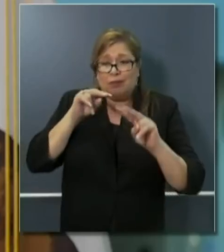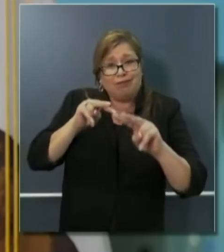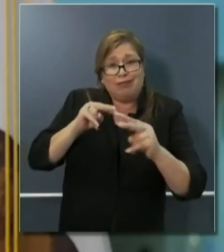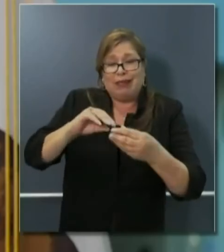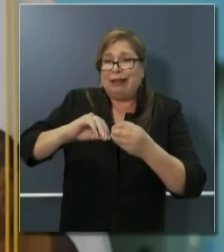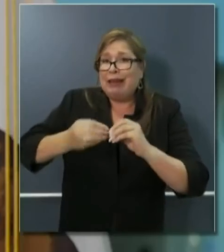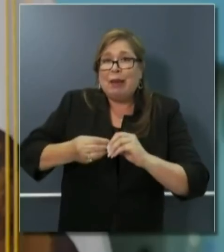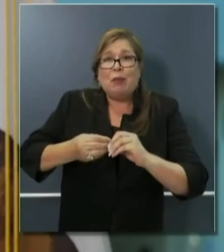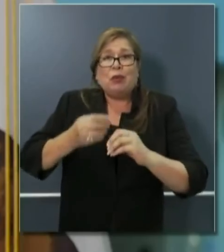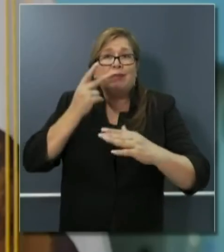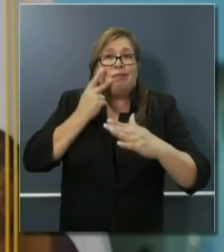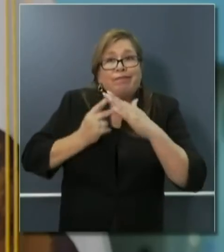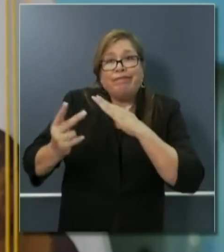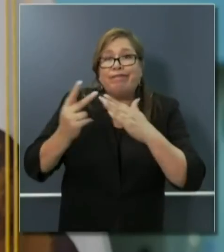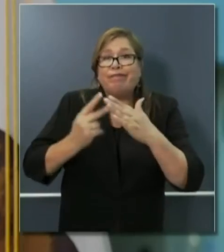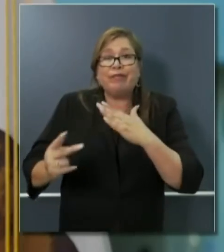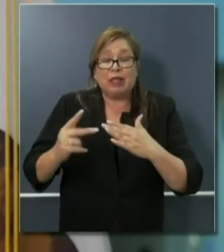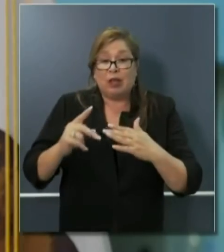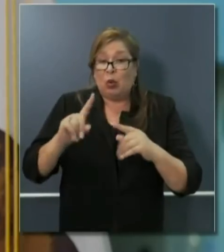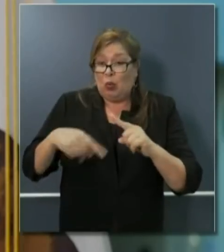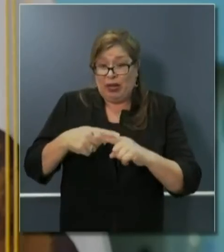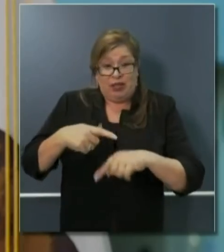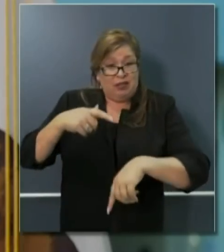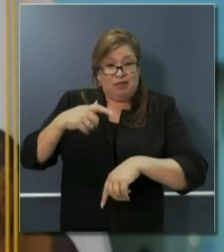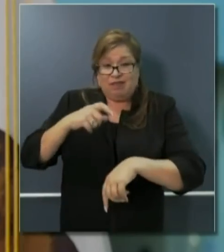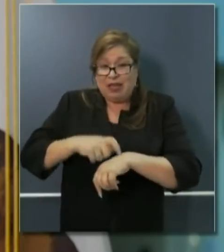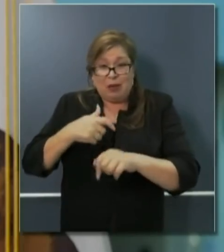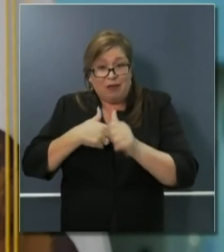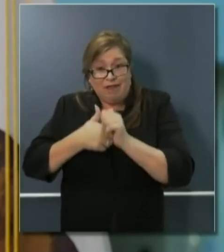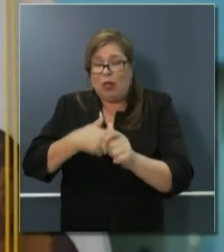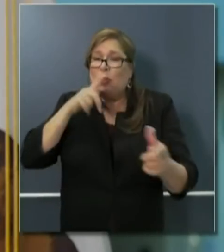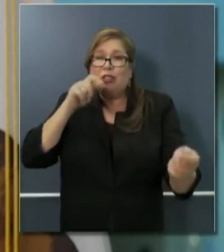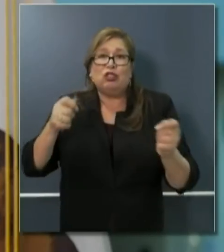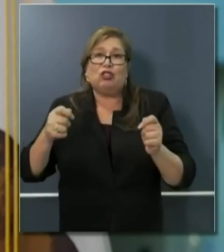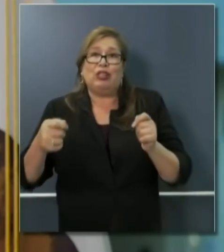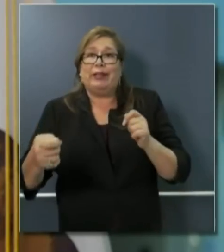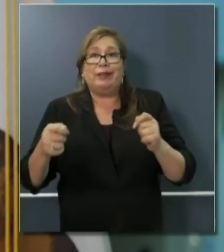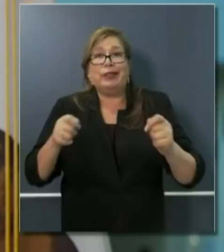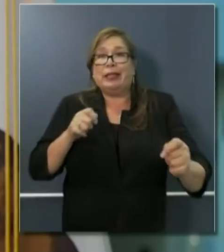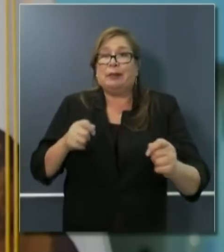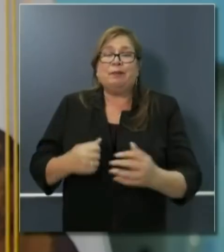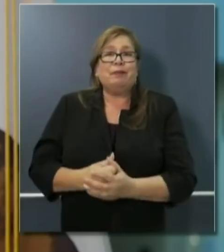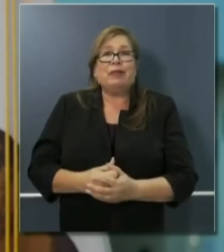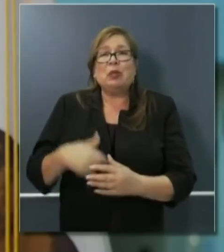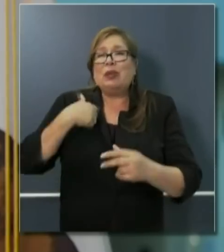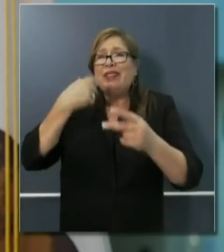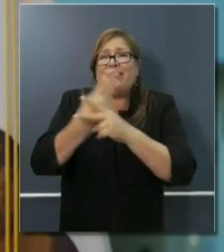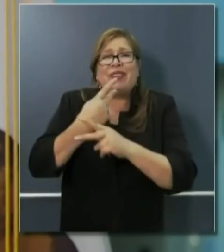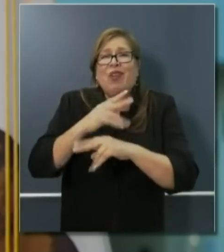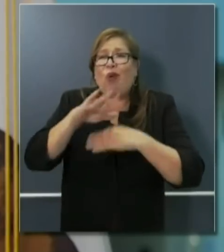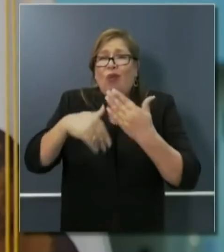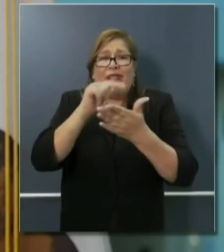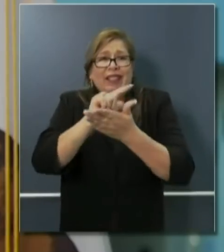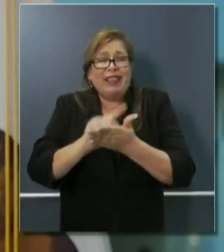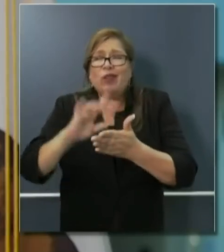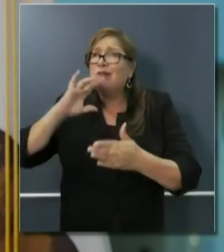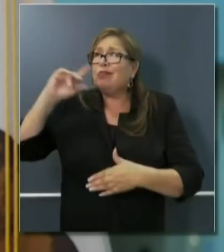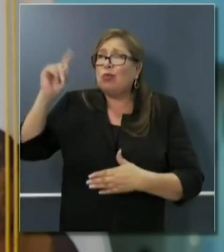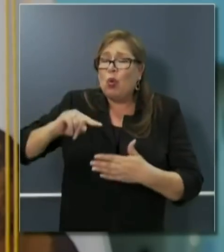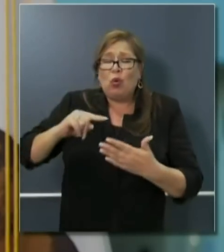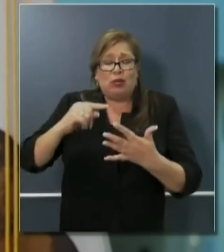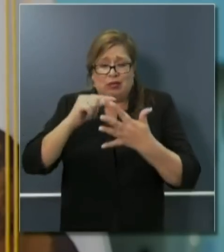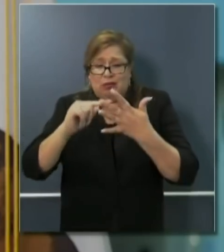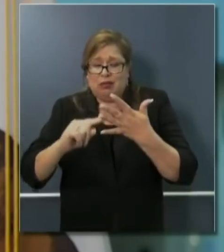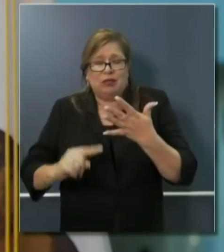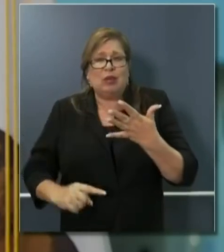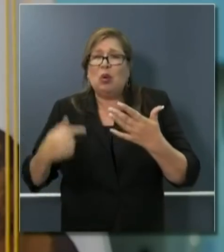time. We are gaming out dozens of other executive orders. We are analyzing legal protocols. All those things are